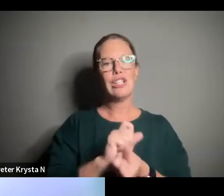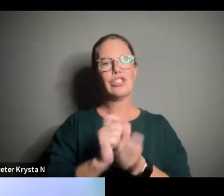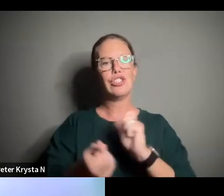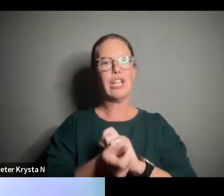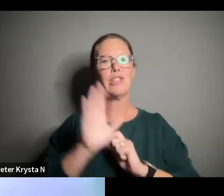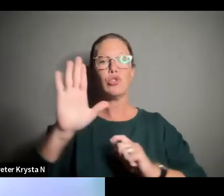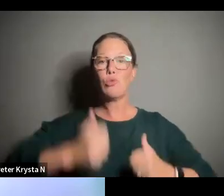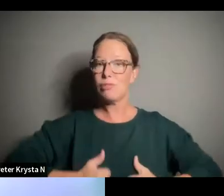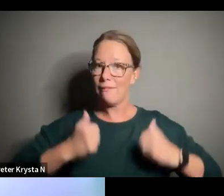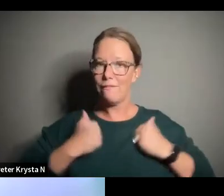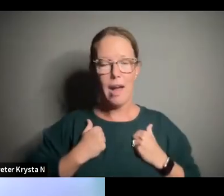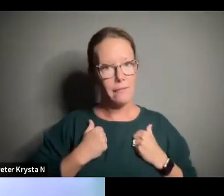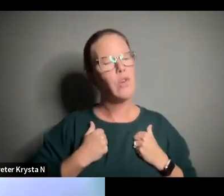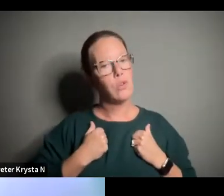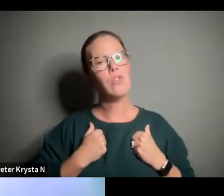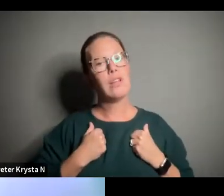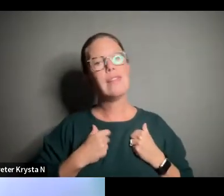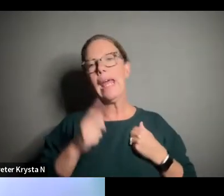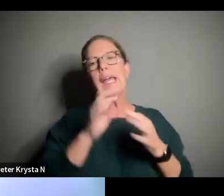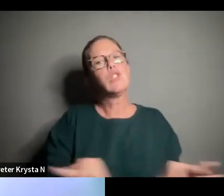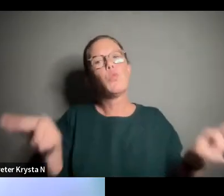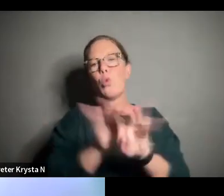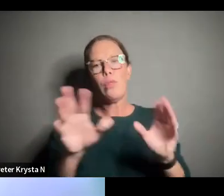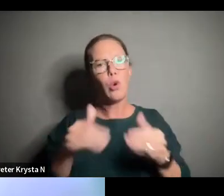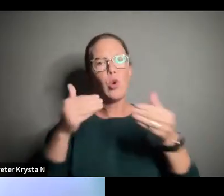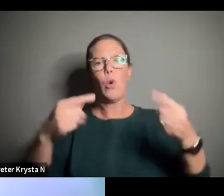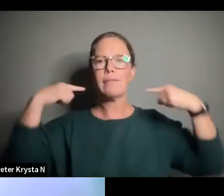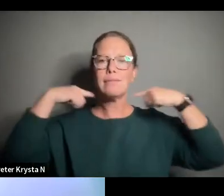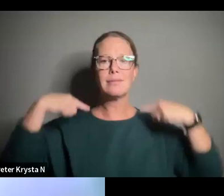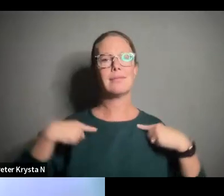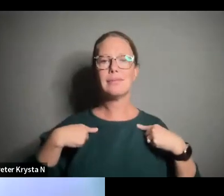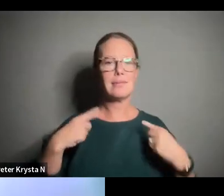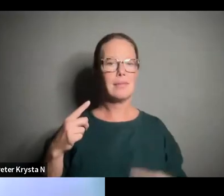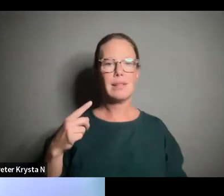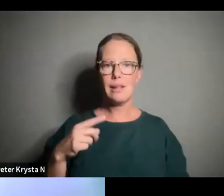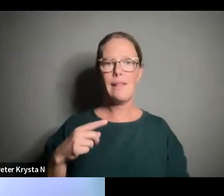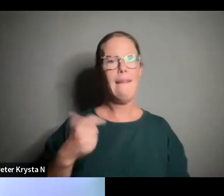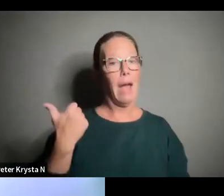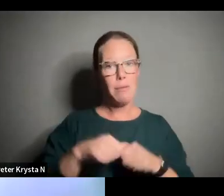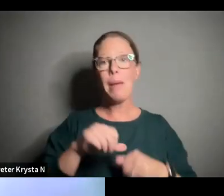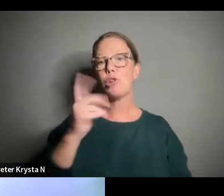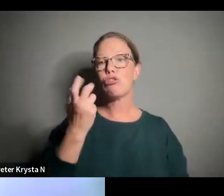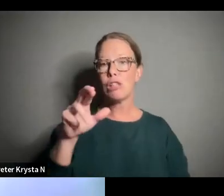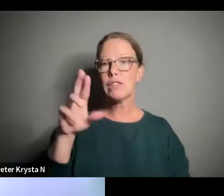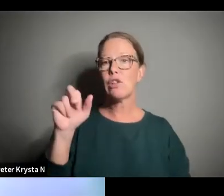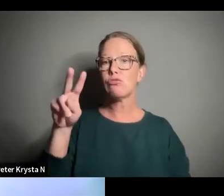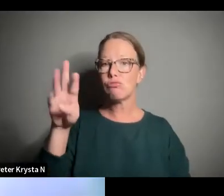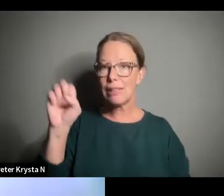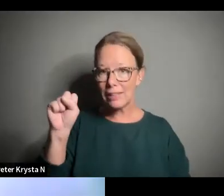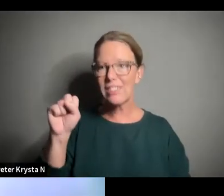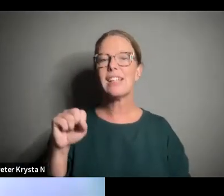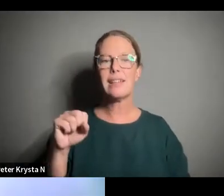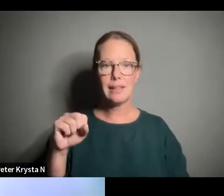so drastically that it's worth doing a diagnostic laparoscopy. And even, I do remember, Christopher Reeve saying to me, you probably heard